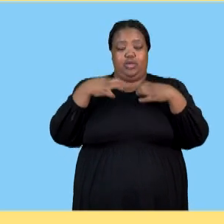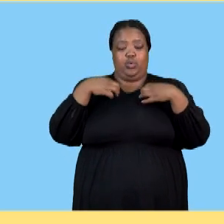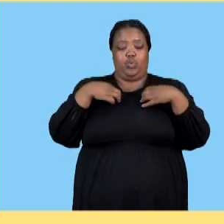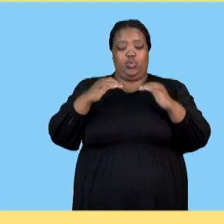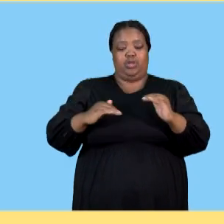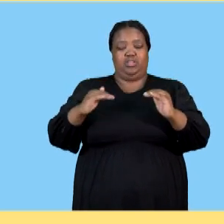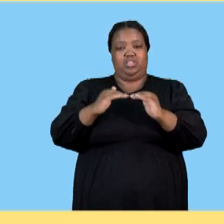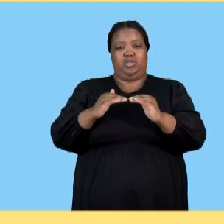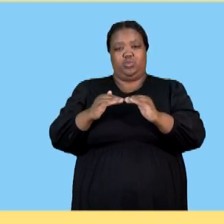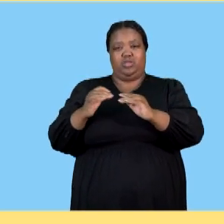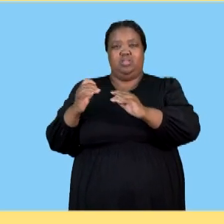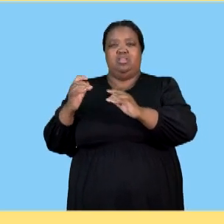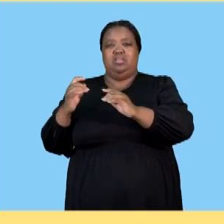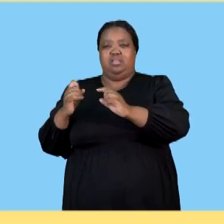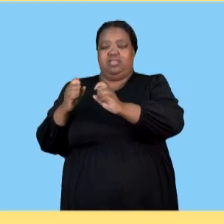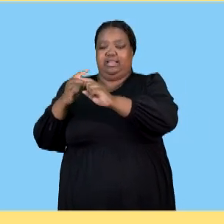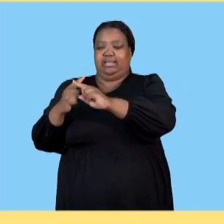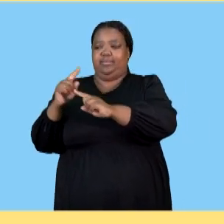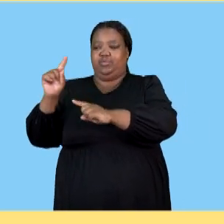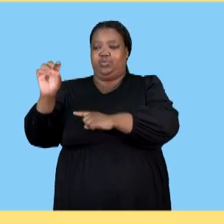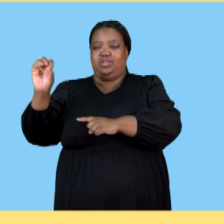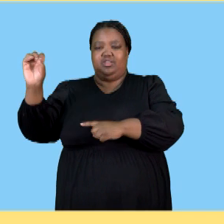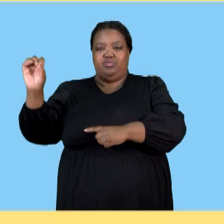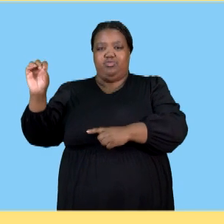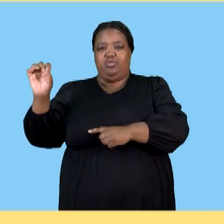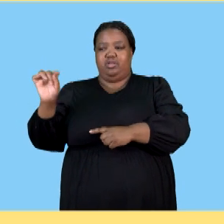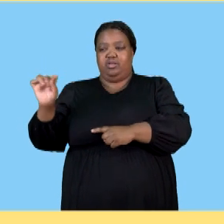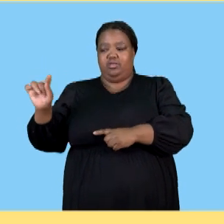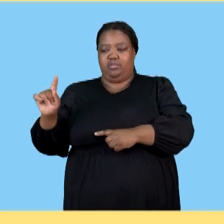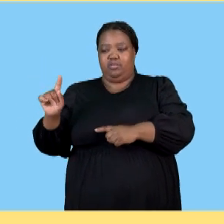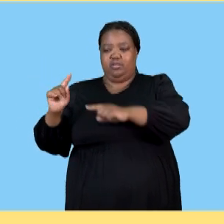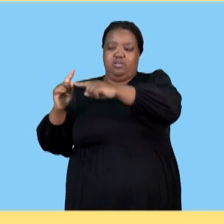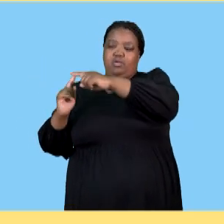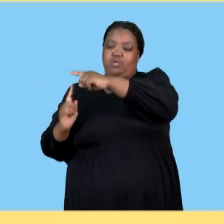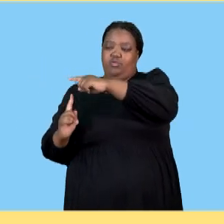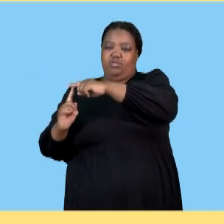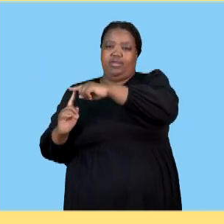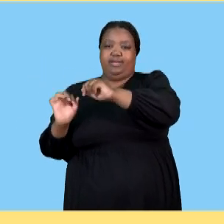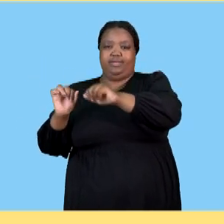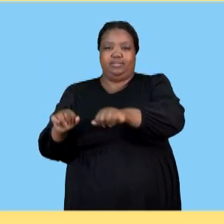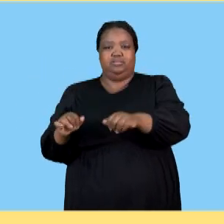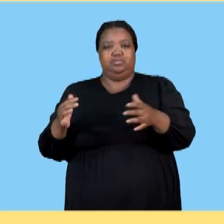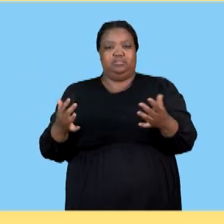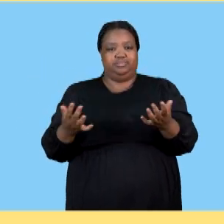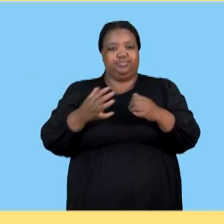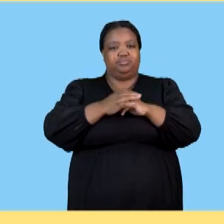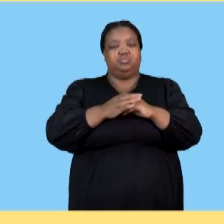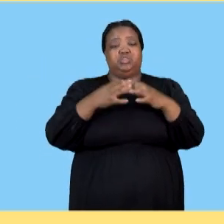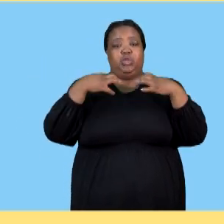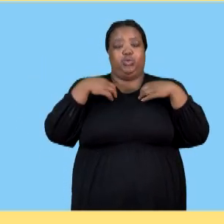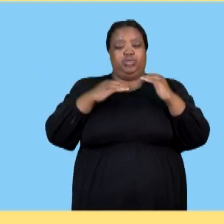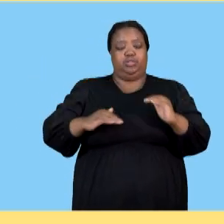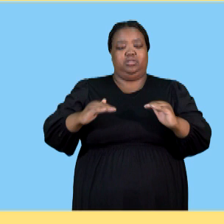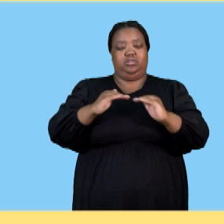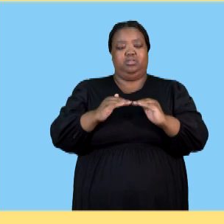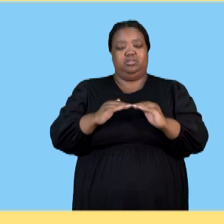multiply that by 100 over 1. All right. Our net profit is given and our average owner's equity,